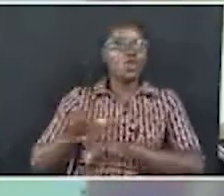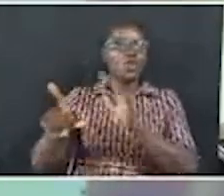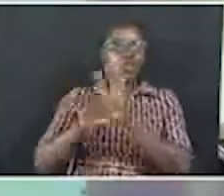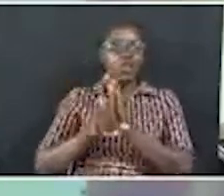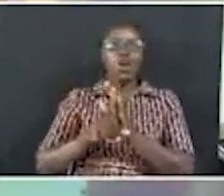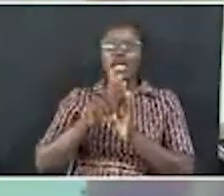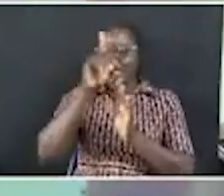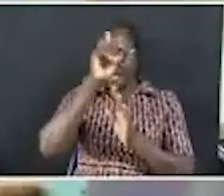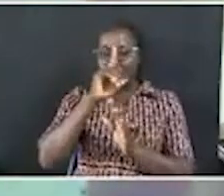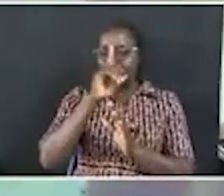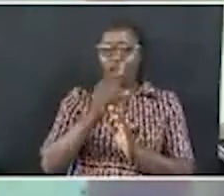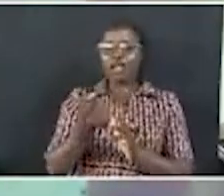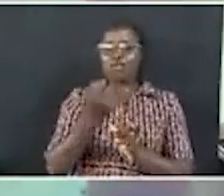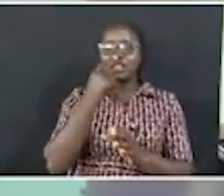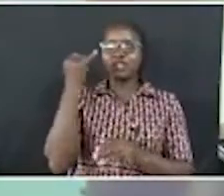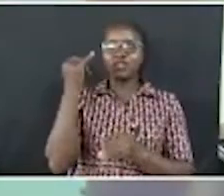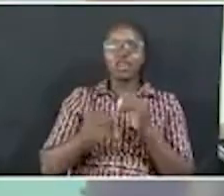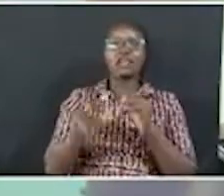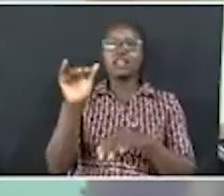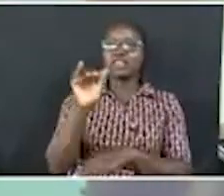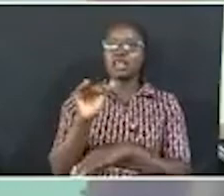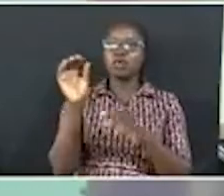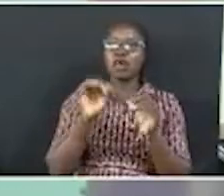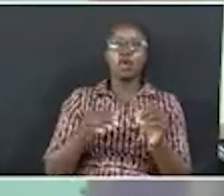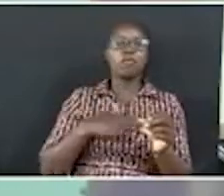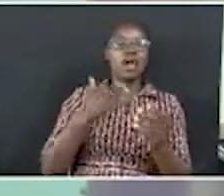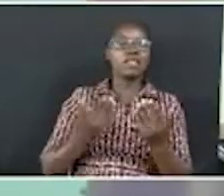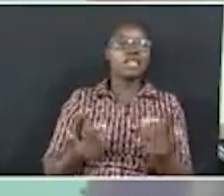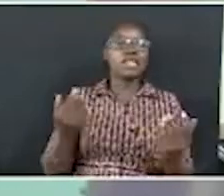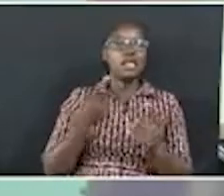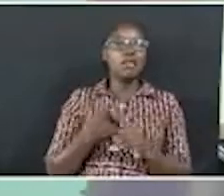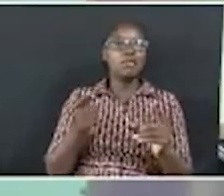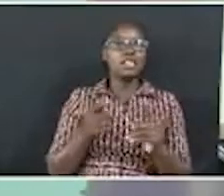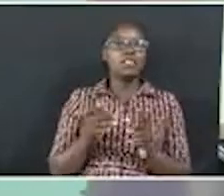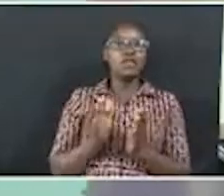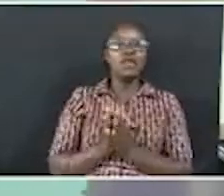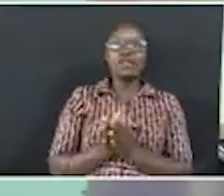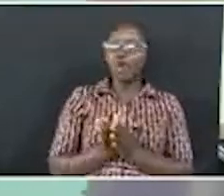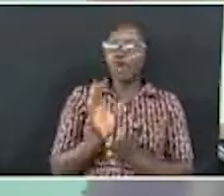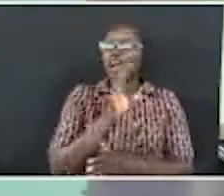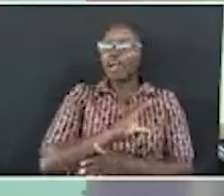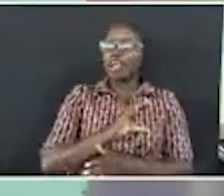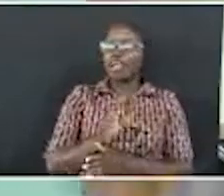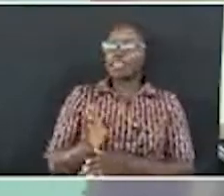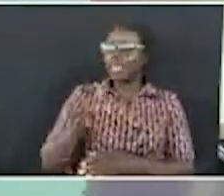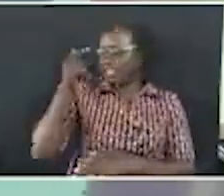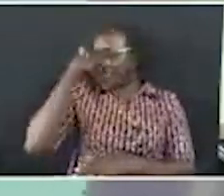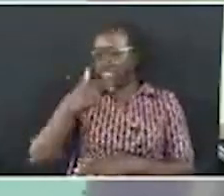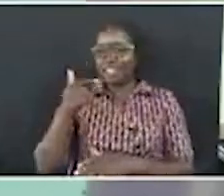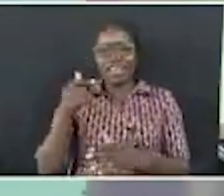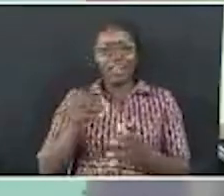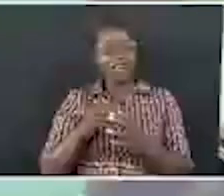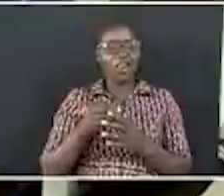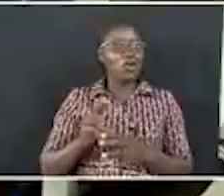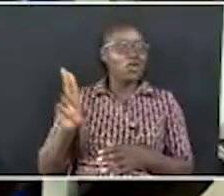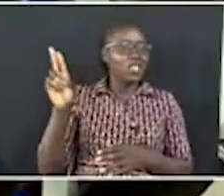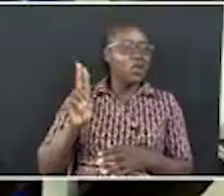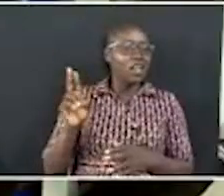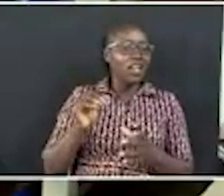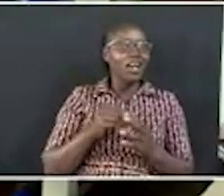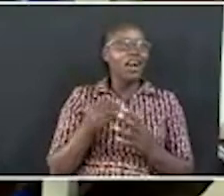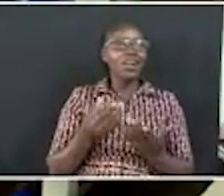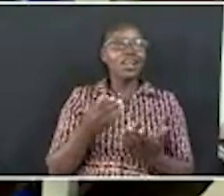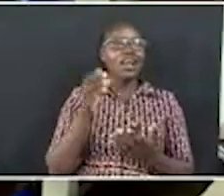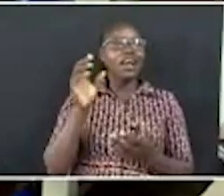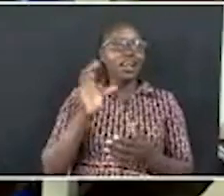a medicine final exam. Oh, my child, but you have kept some character in Thika or Utawala, or you